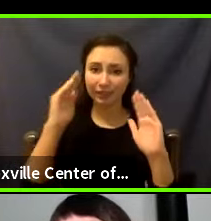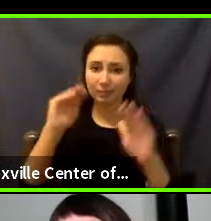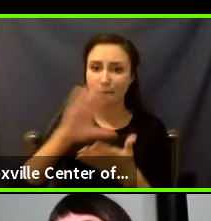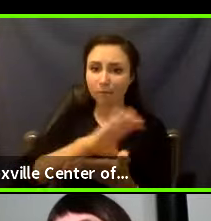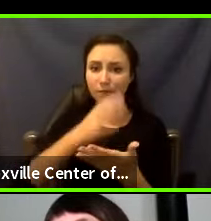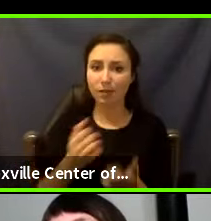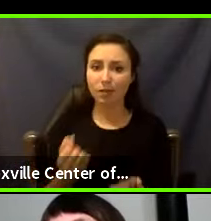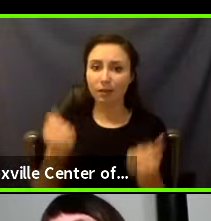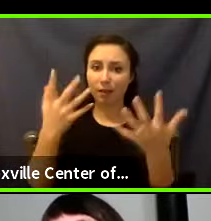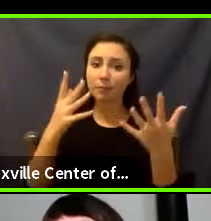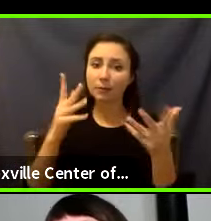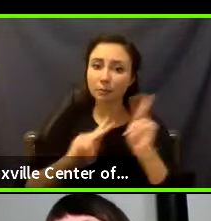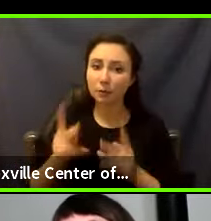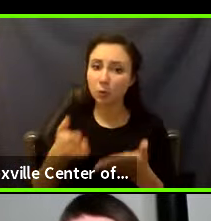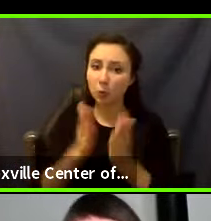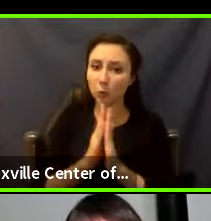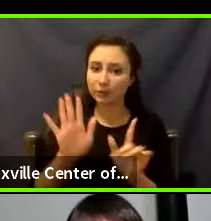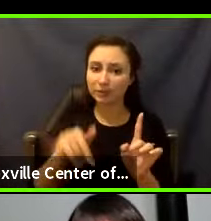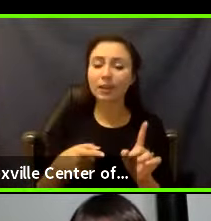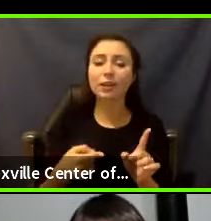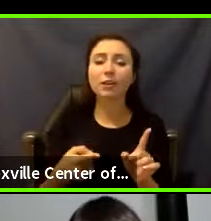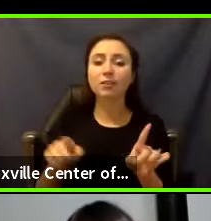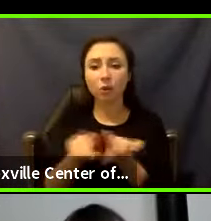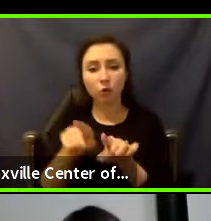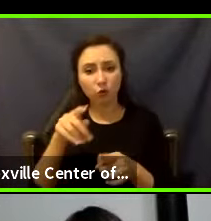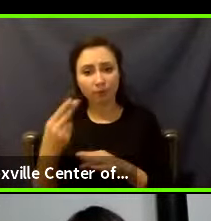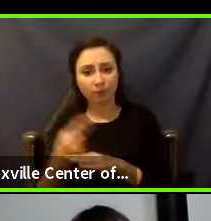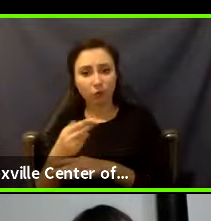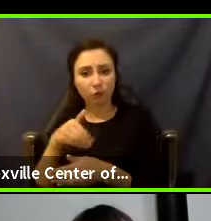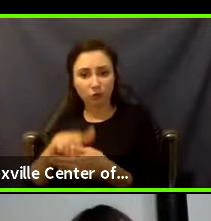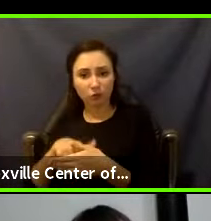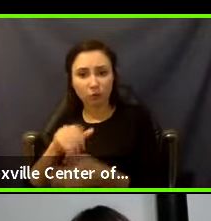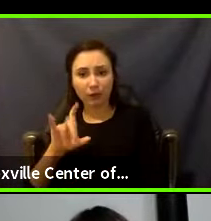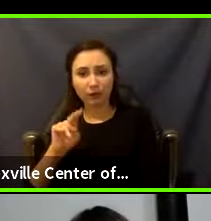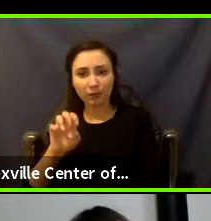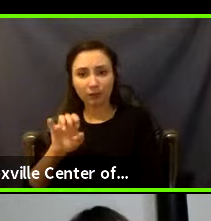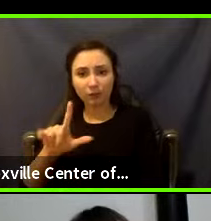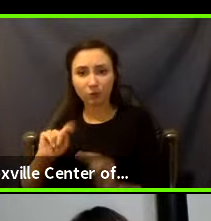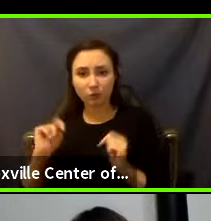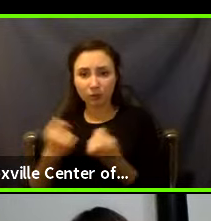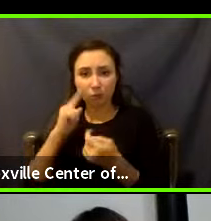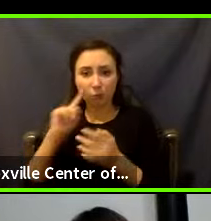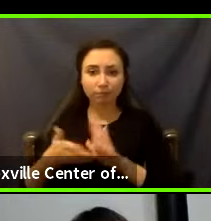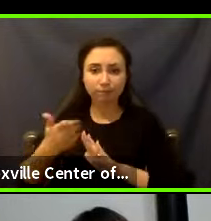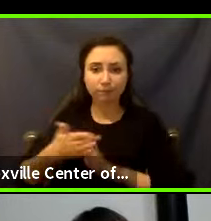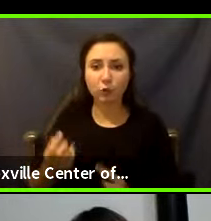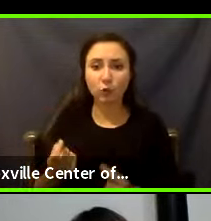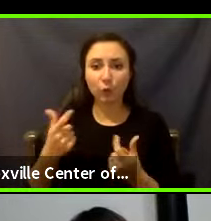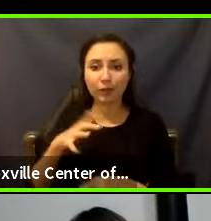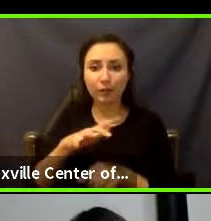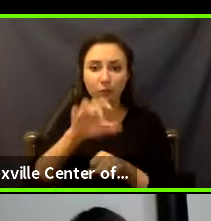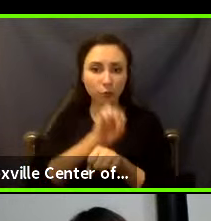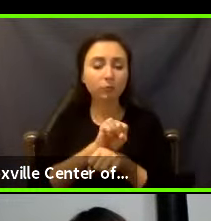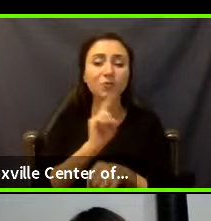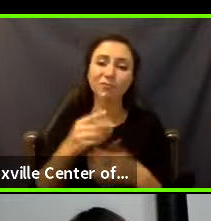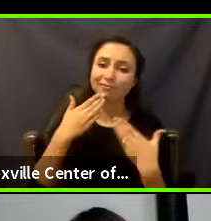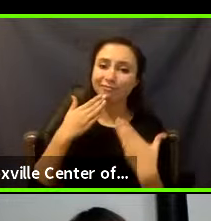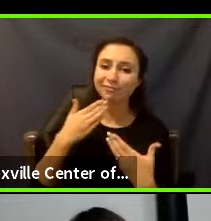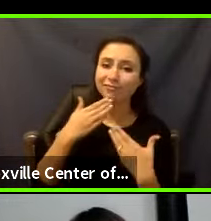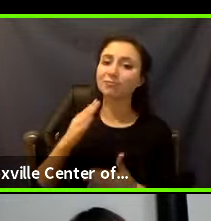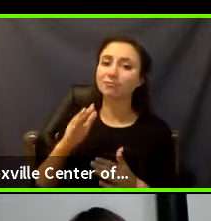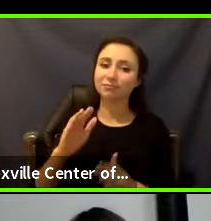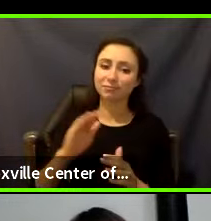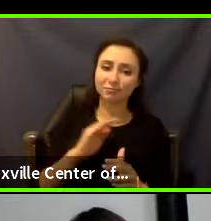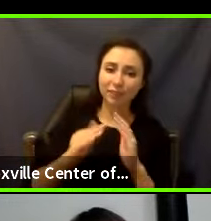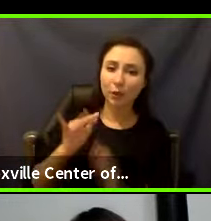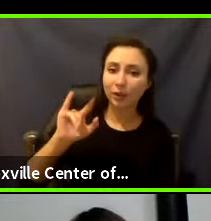features that can be used internally by our clinical team to increase efficiency at appointments So I'm really grateful to County IT for the